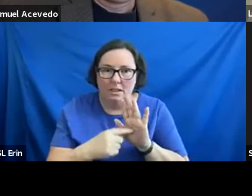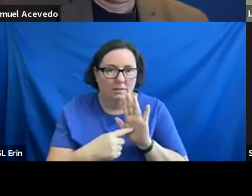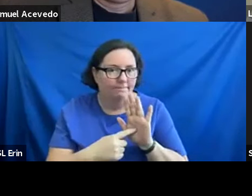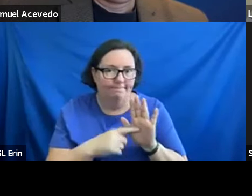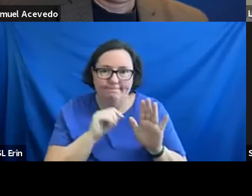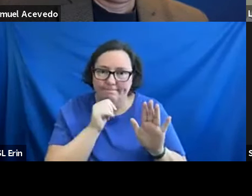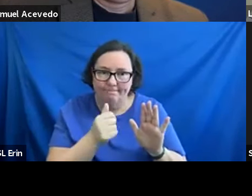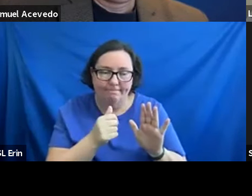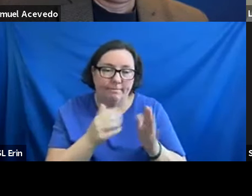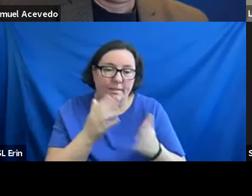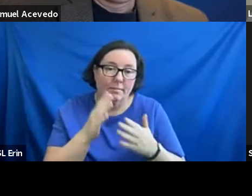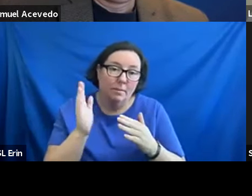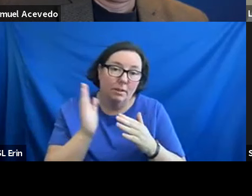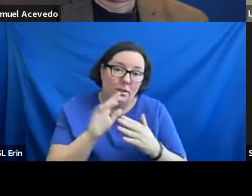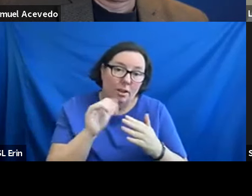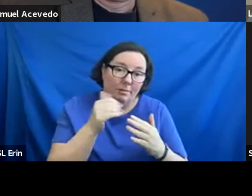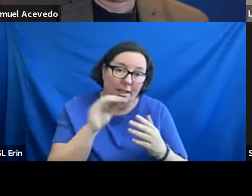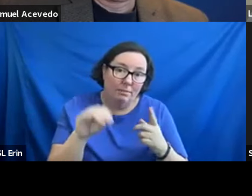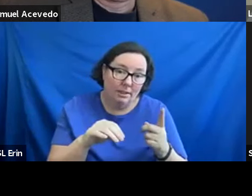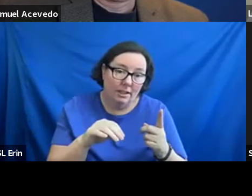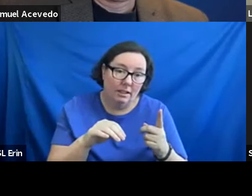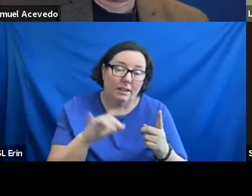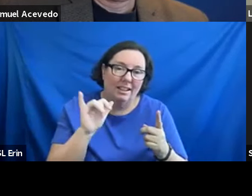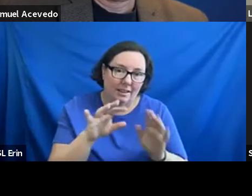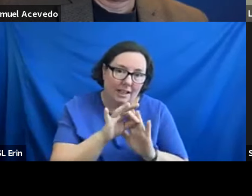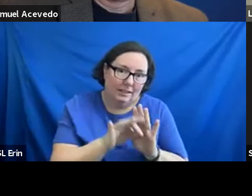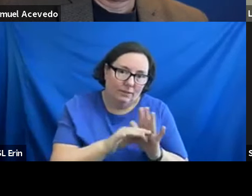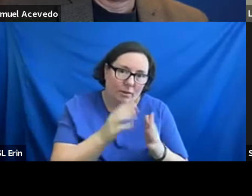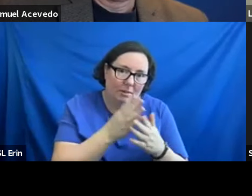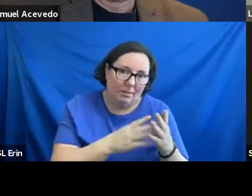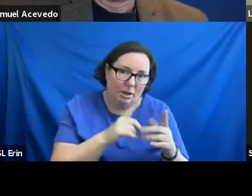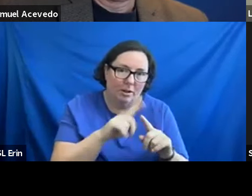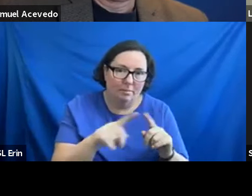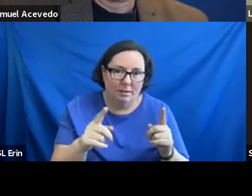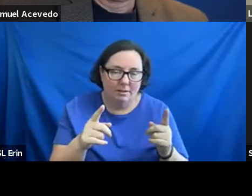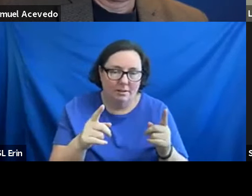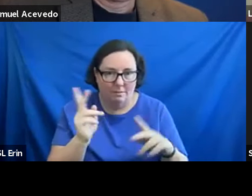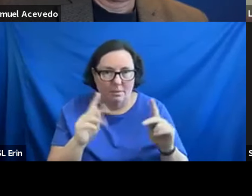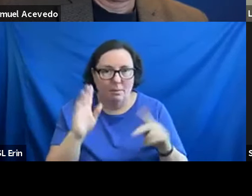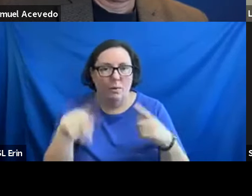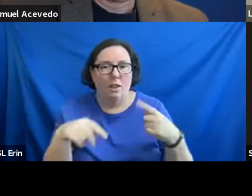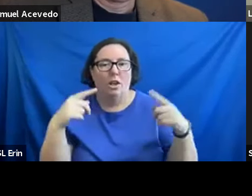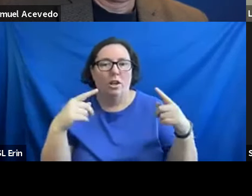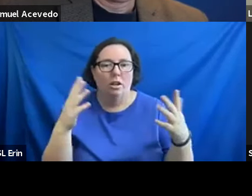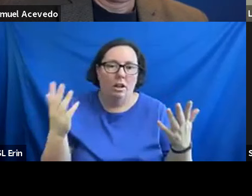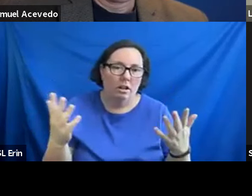And maybe the top 10% is the formula, but people are going to then have an argument. They're going to